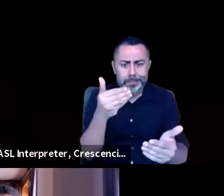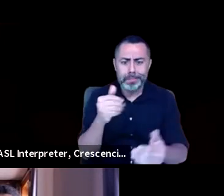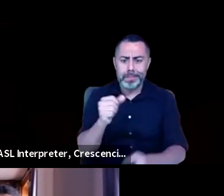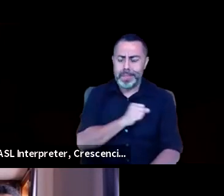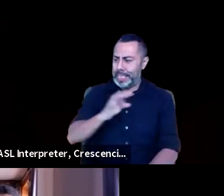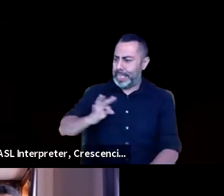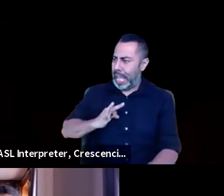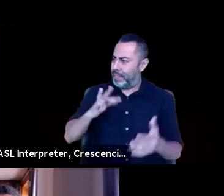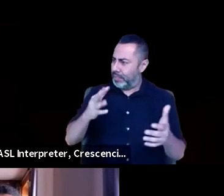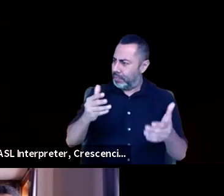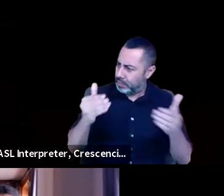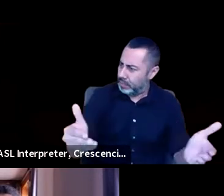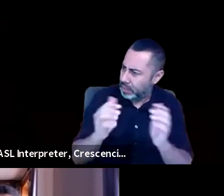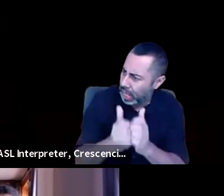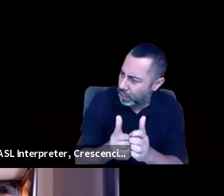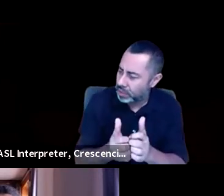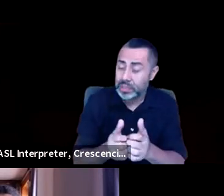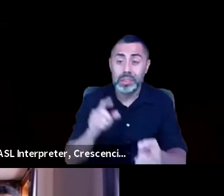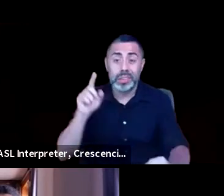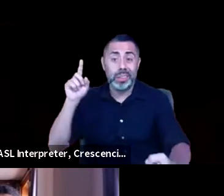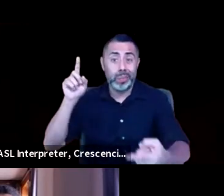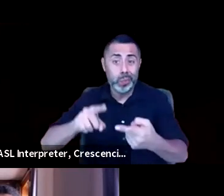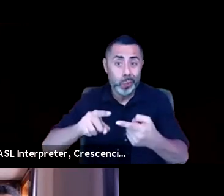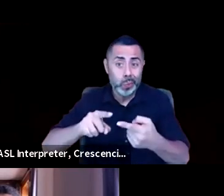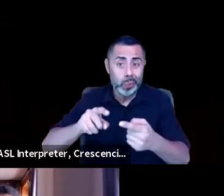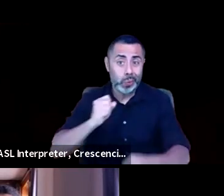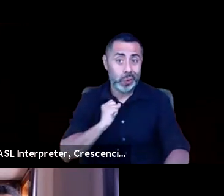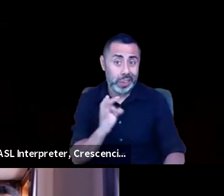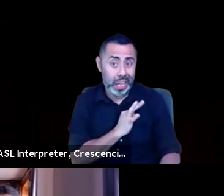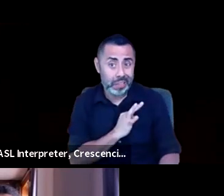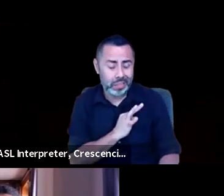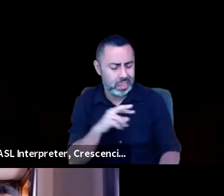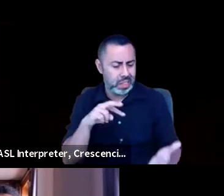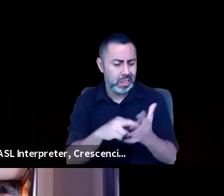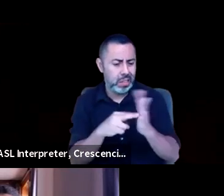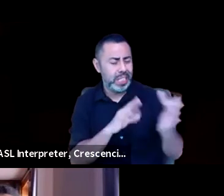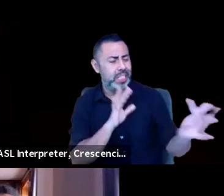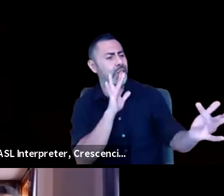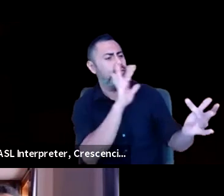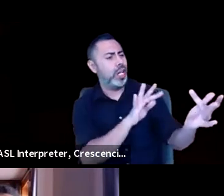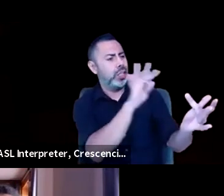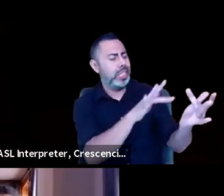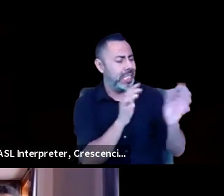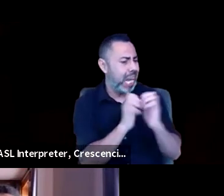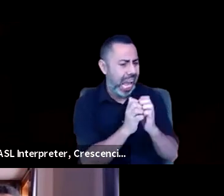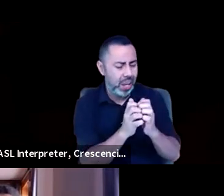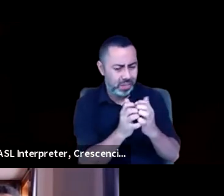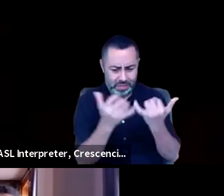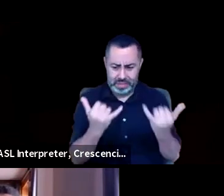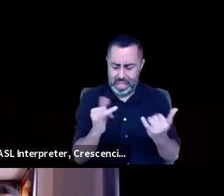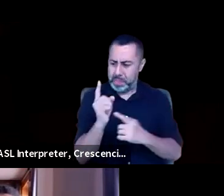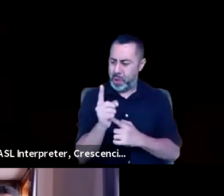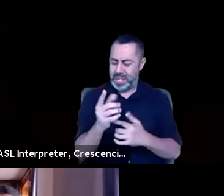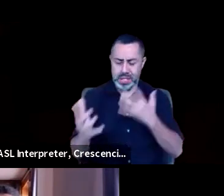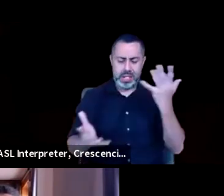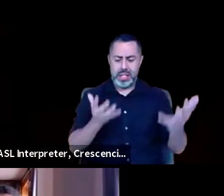And if that reduced staff, how do we reach out to our community in that moment? So,